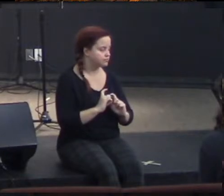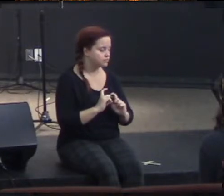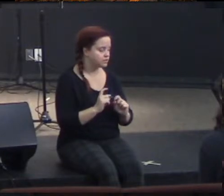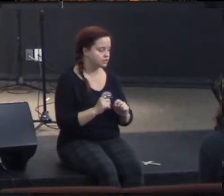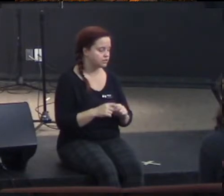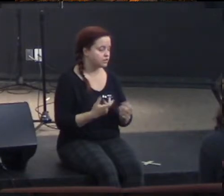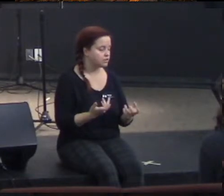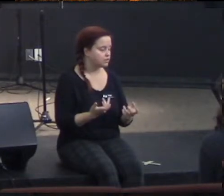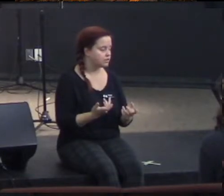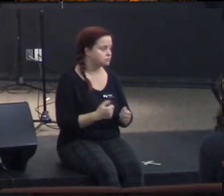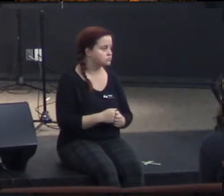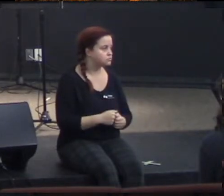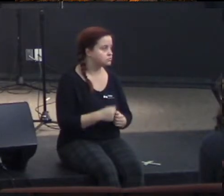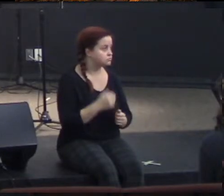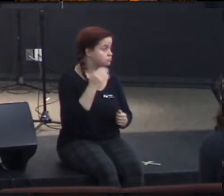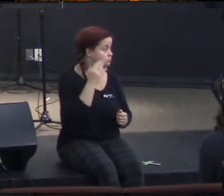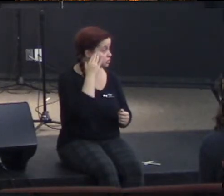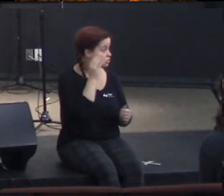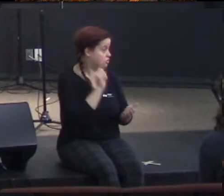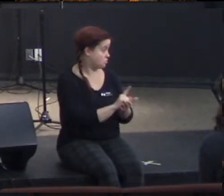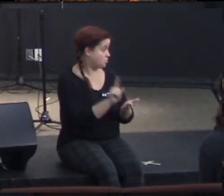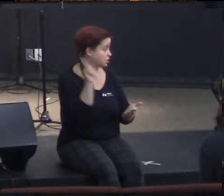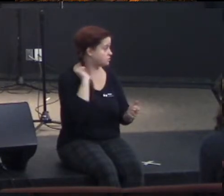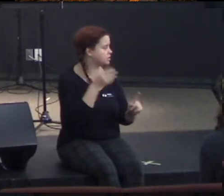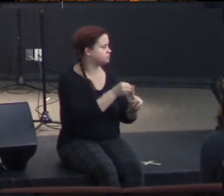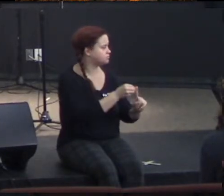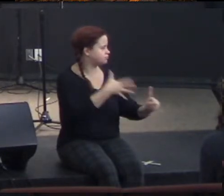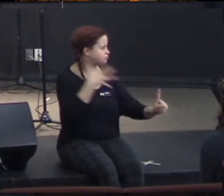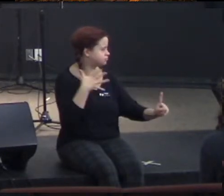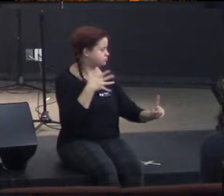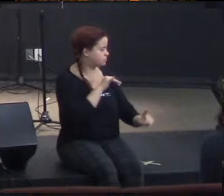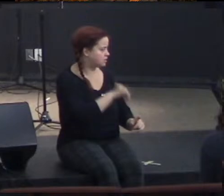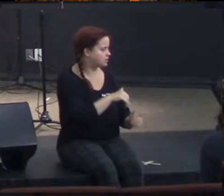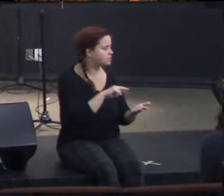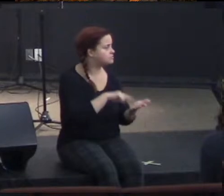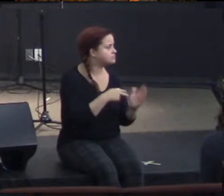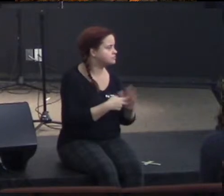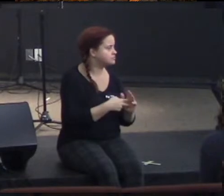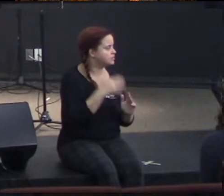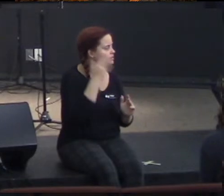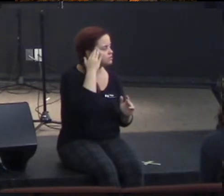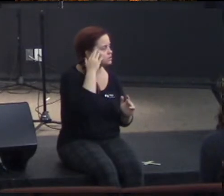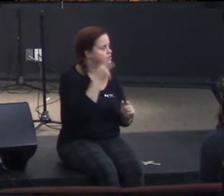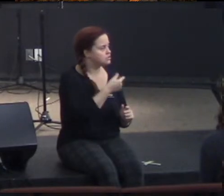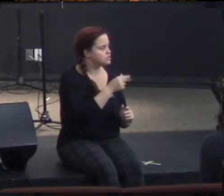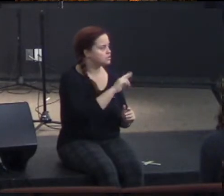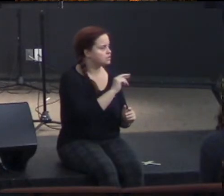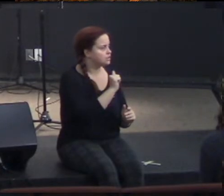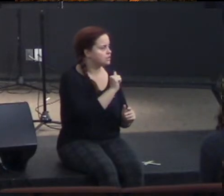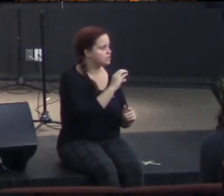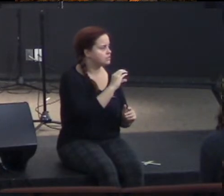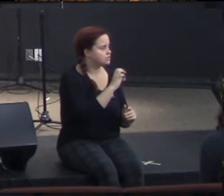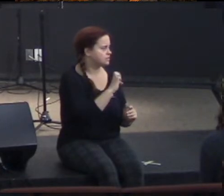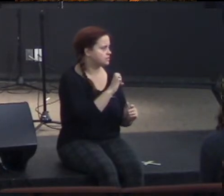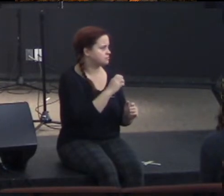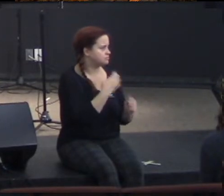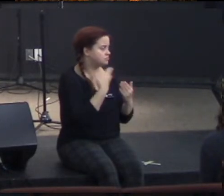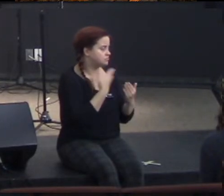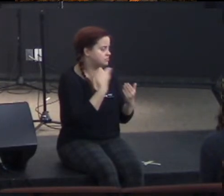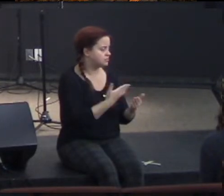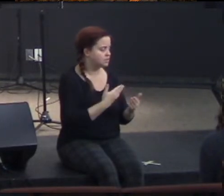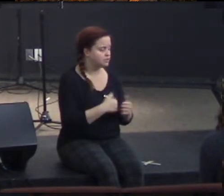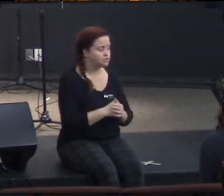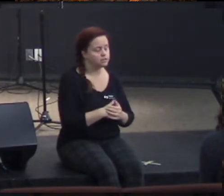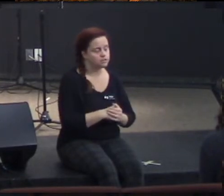our definition last week, we know that grace is unmerited favor from the Lord, but we've added to